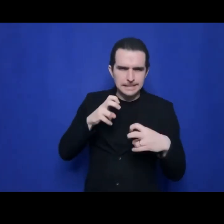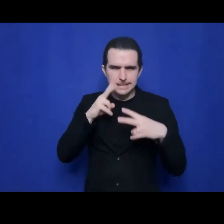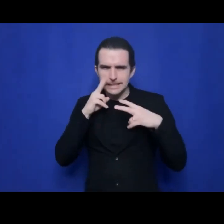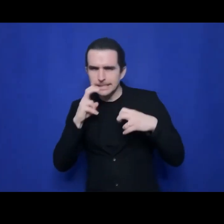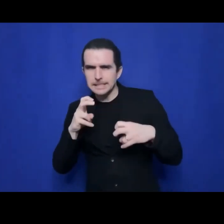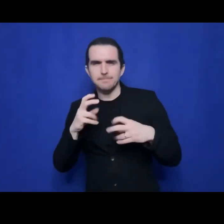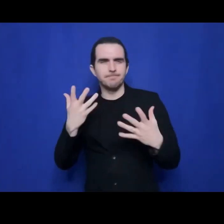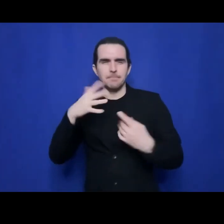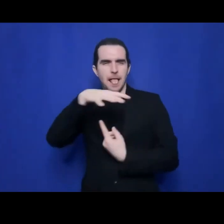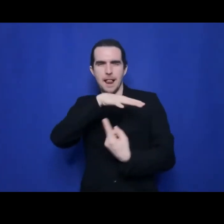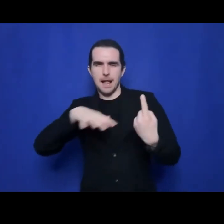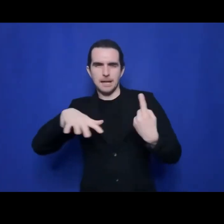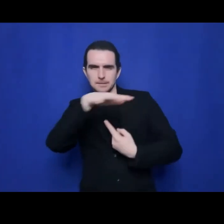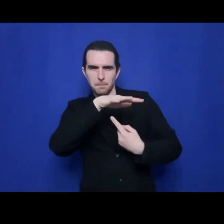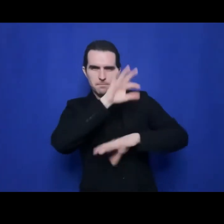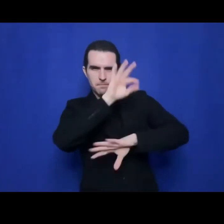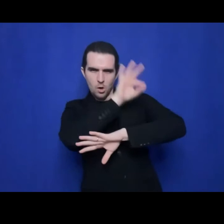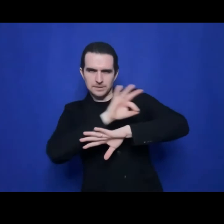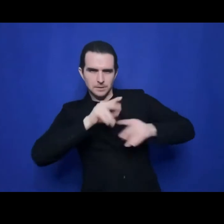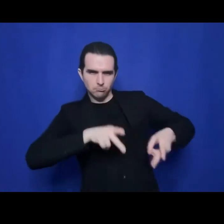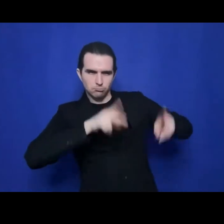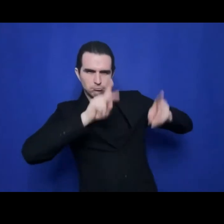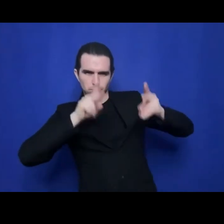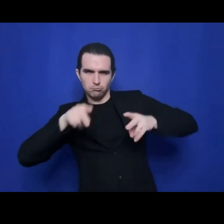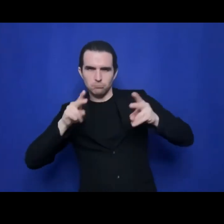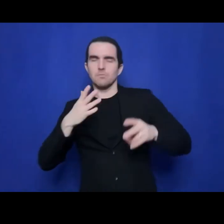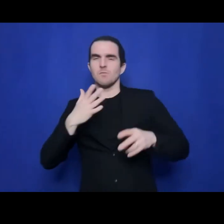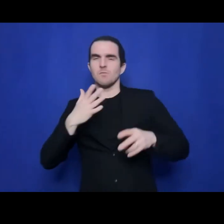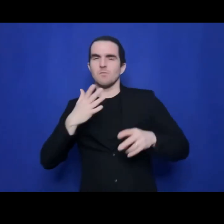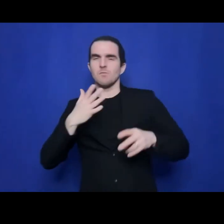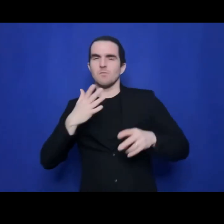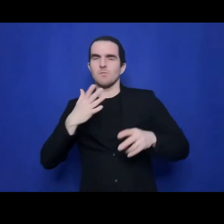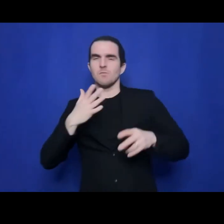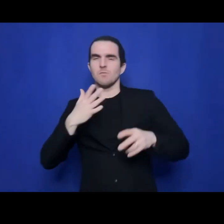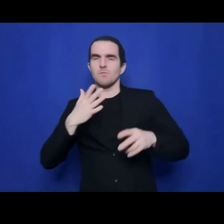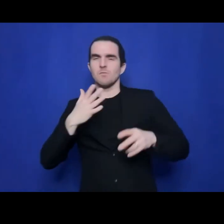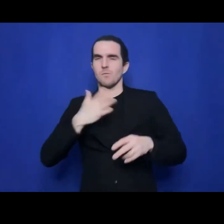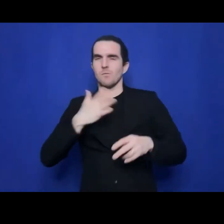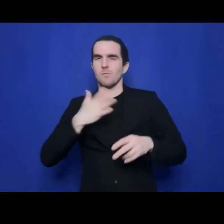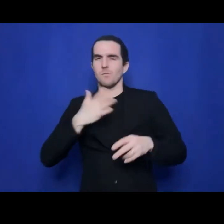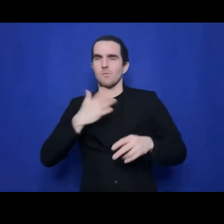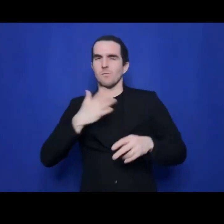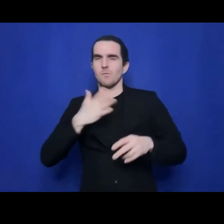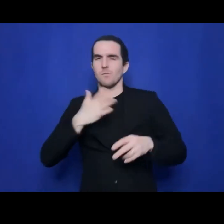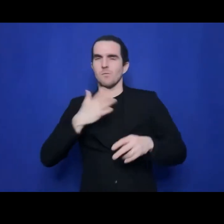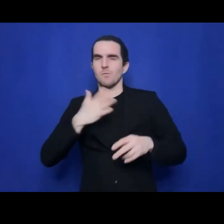more about, is how I, as an advocate, can continue my education